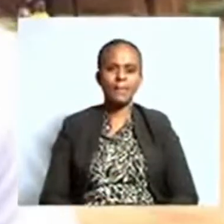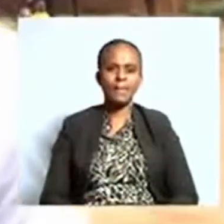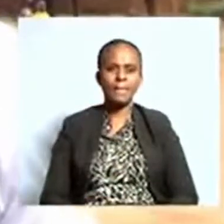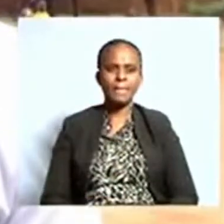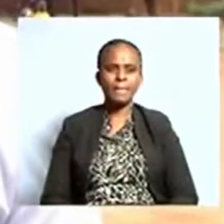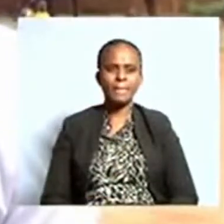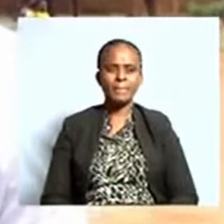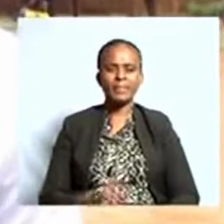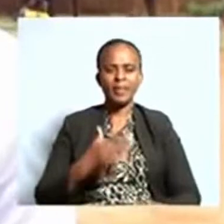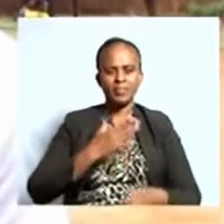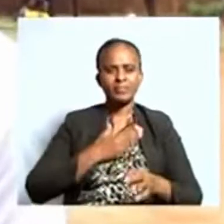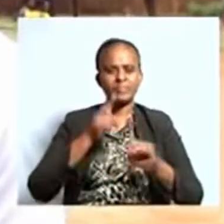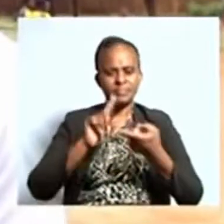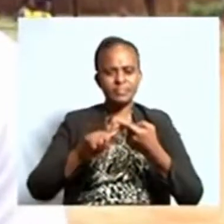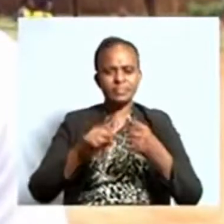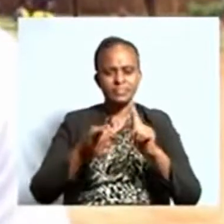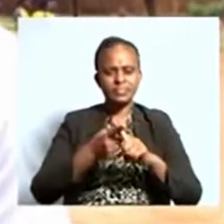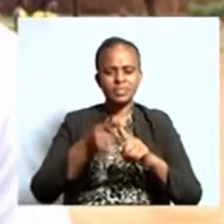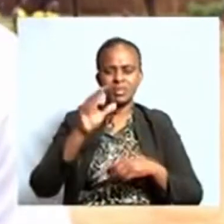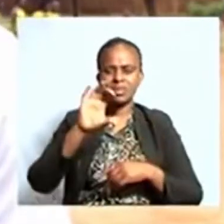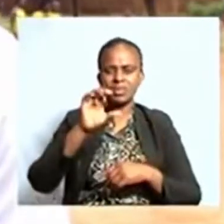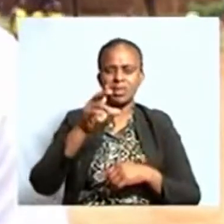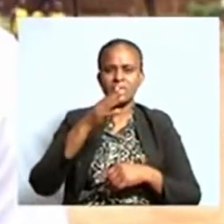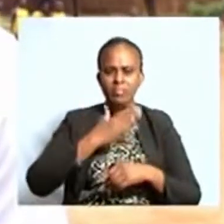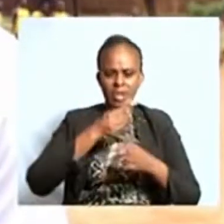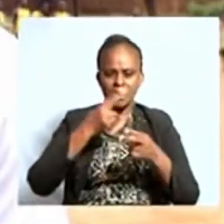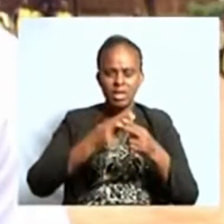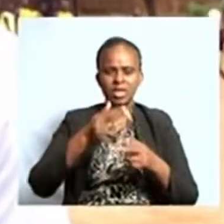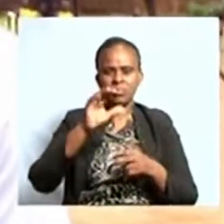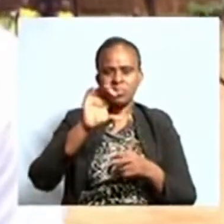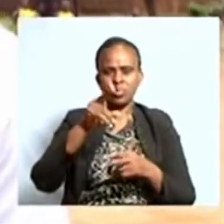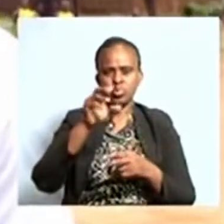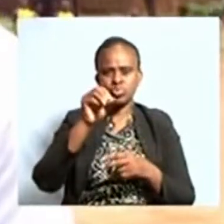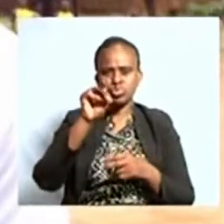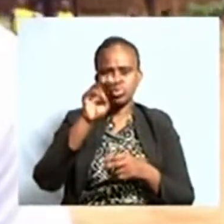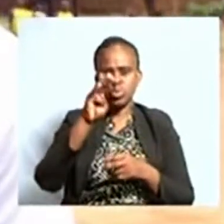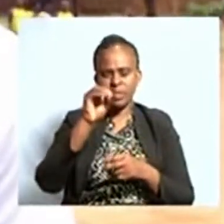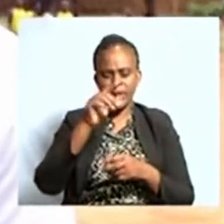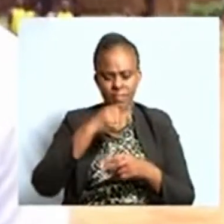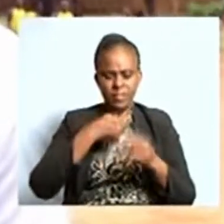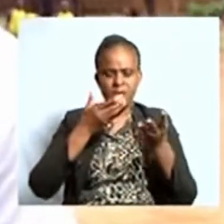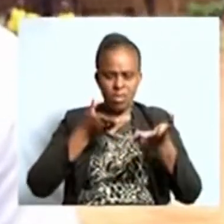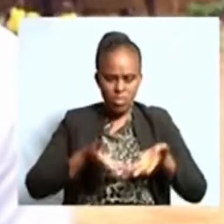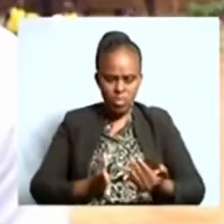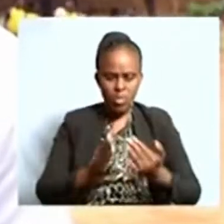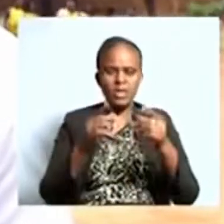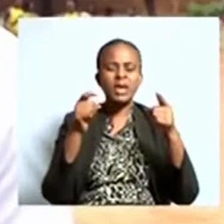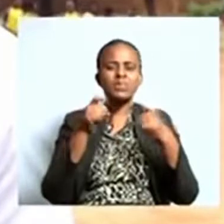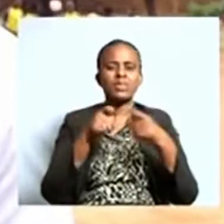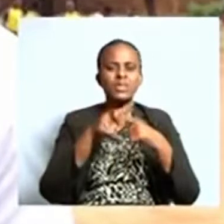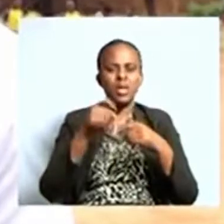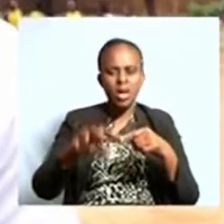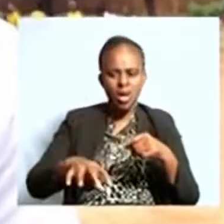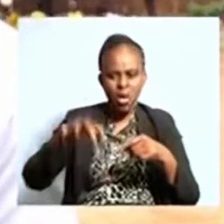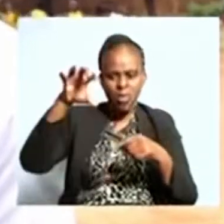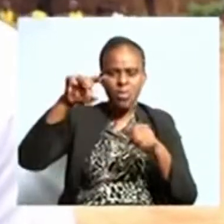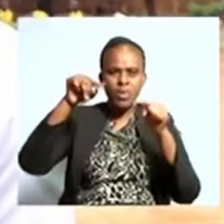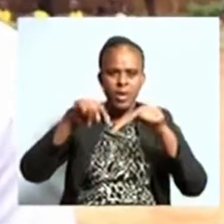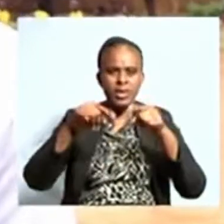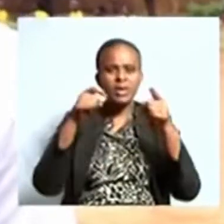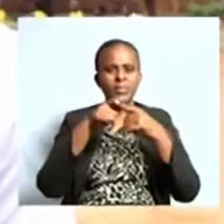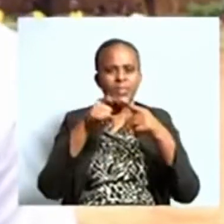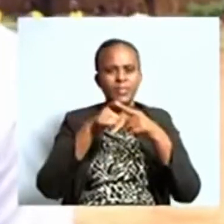My full names are Maybin Chomba Chiluya. I was born here in Kaunda Square, raised here in Kaunda Square.